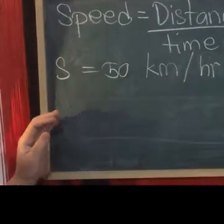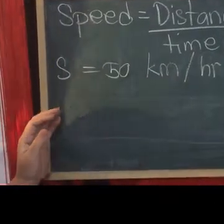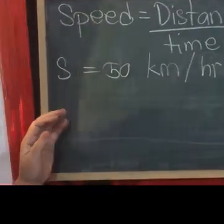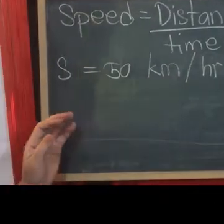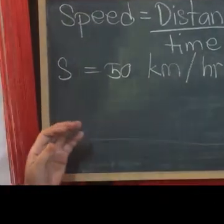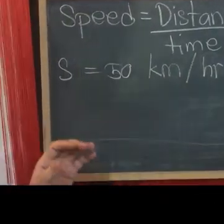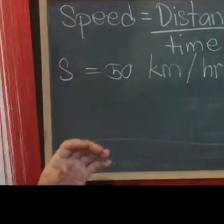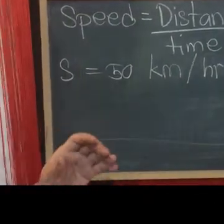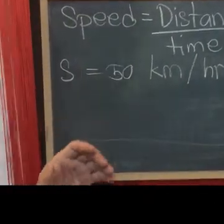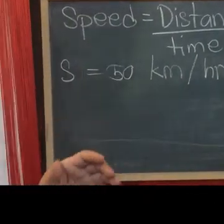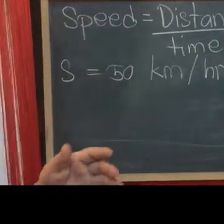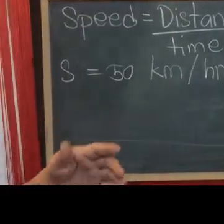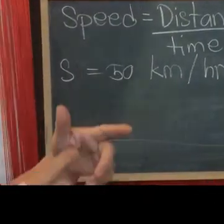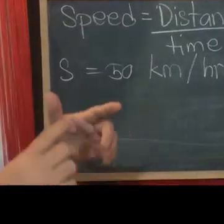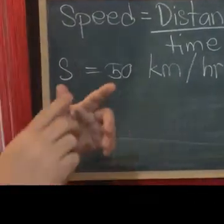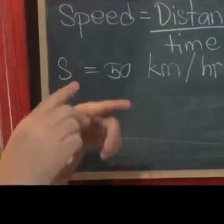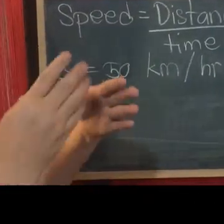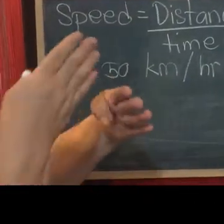per hour